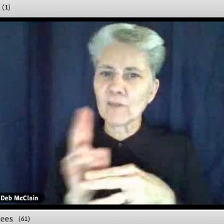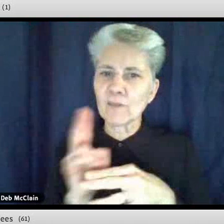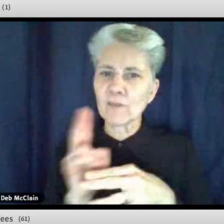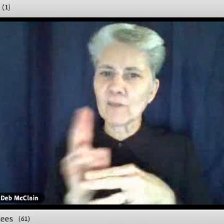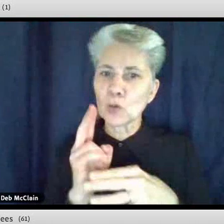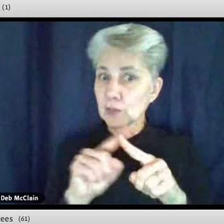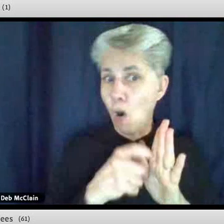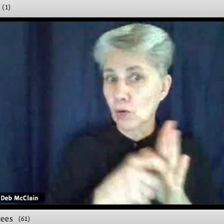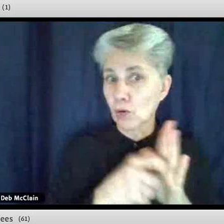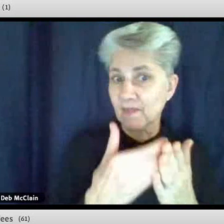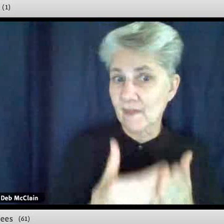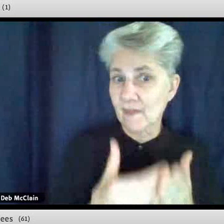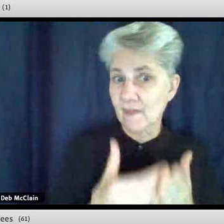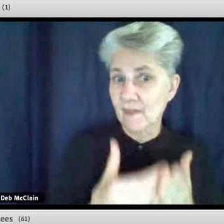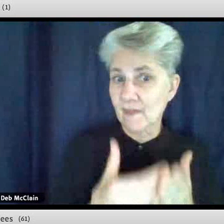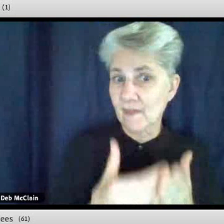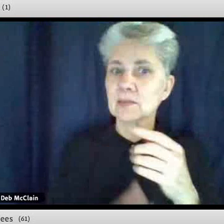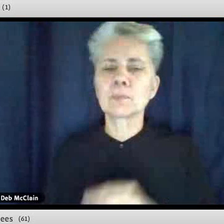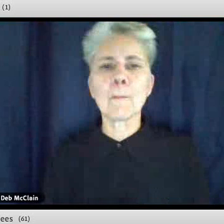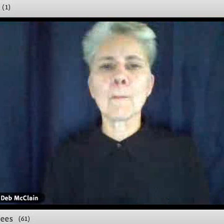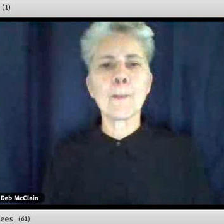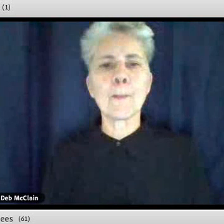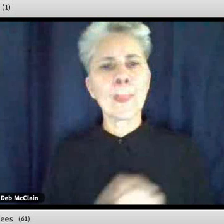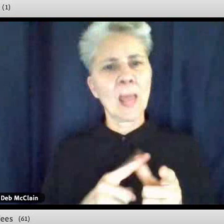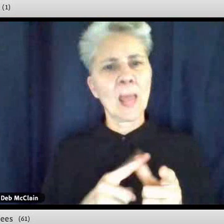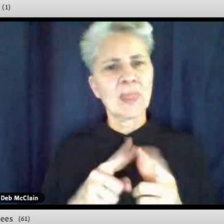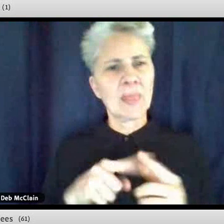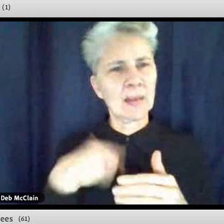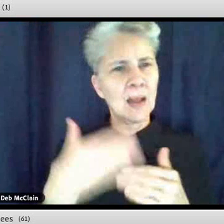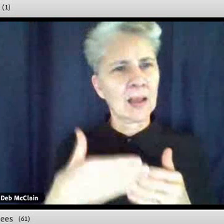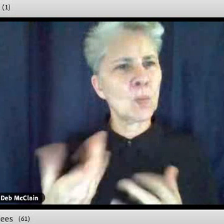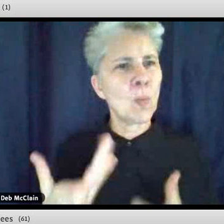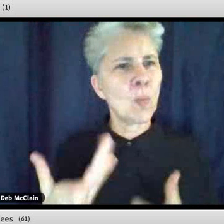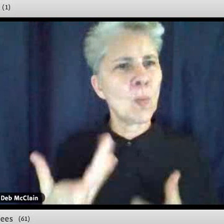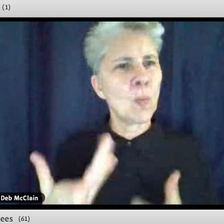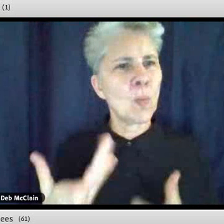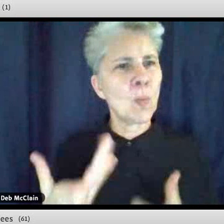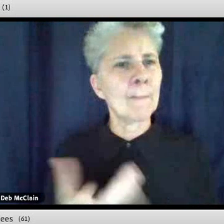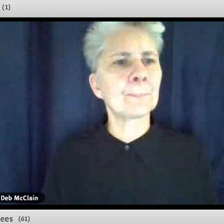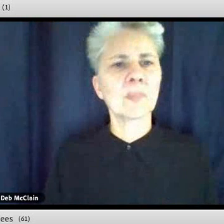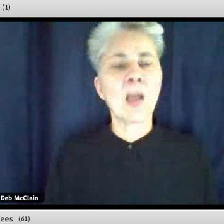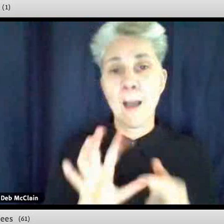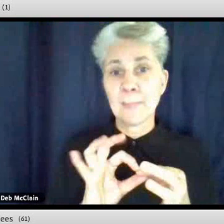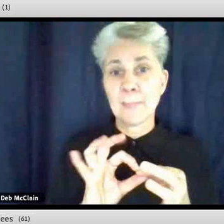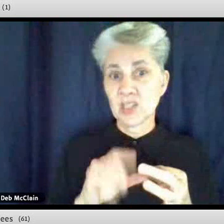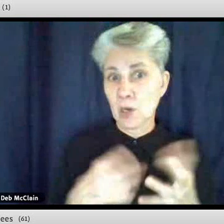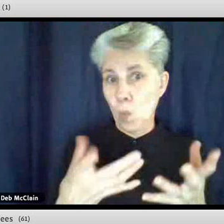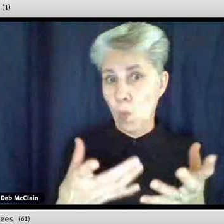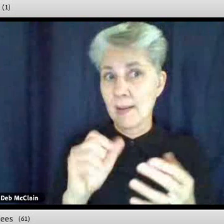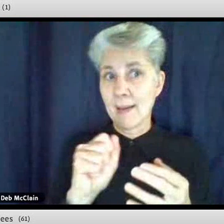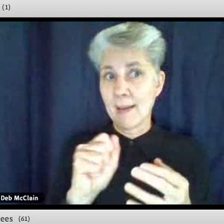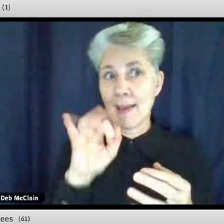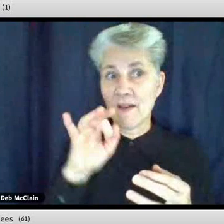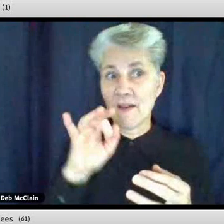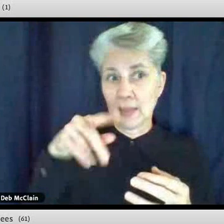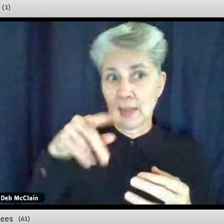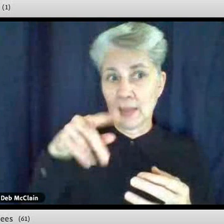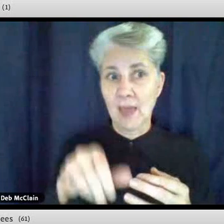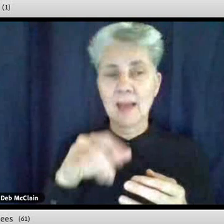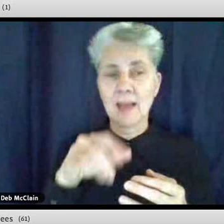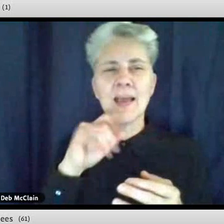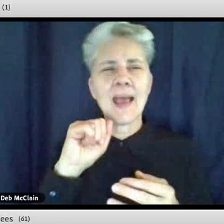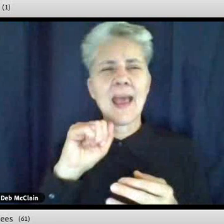different fact-checking organizations that they've used for these different articles and facts. And then the next one,